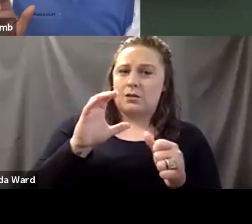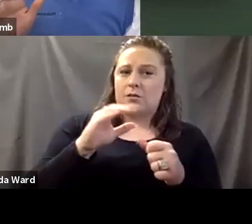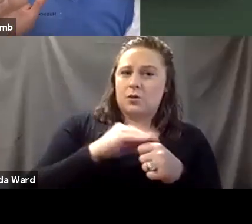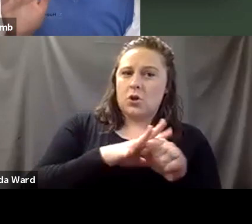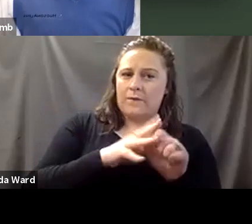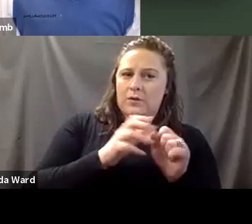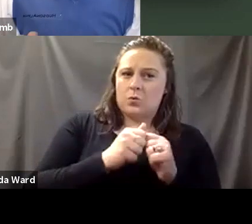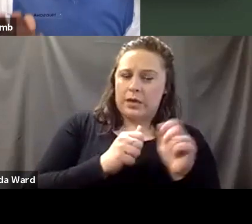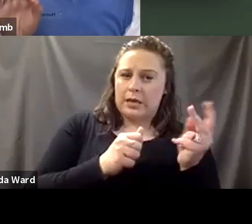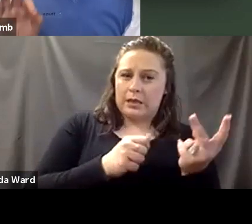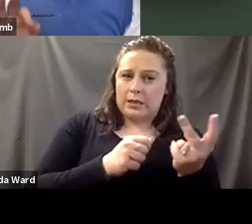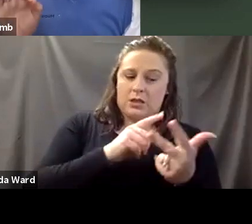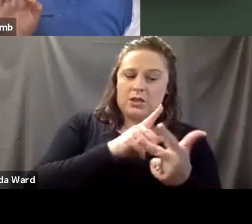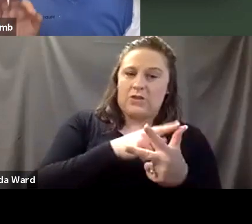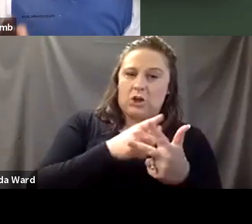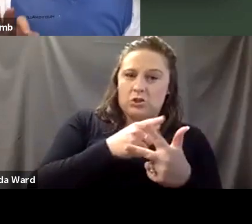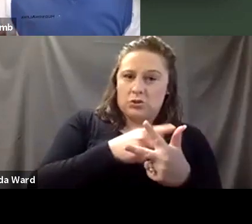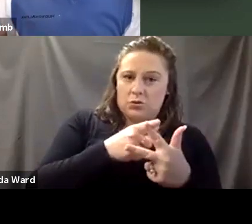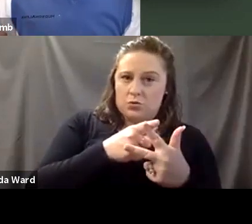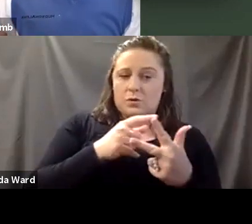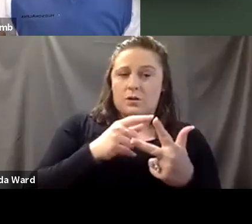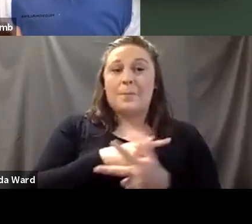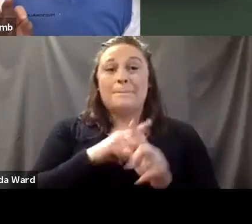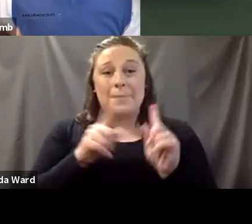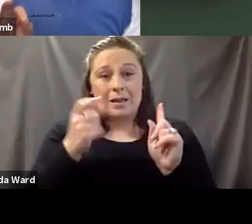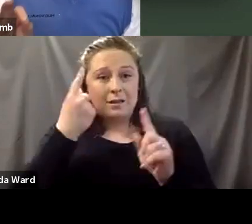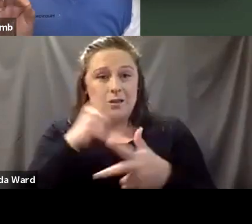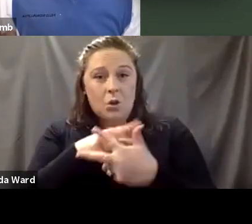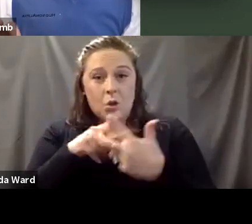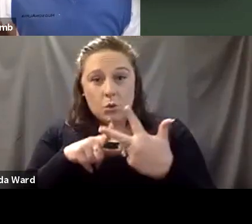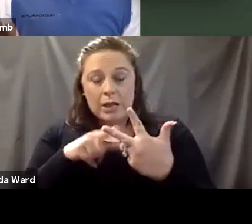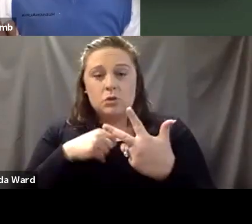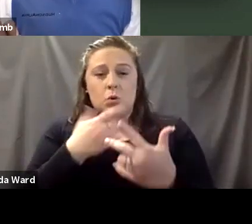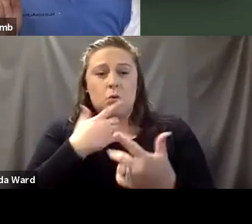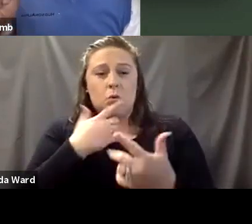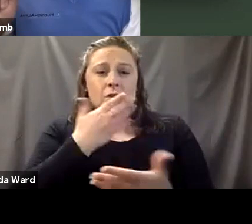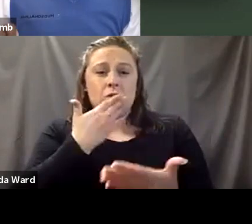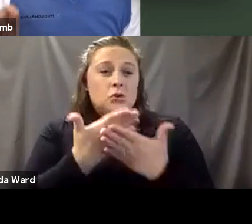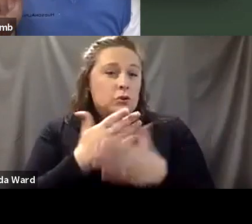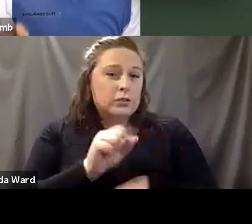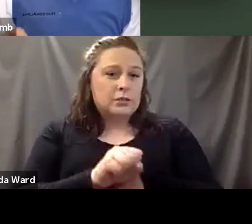Moderna. The bottom line, all 3 of these vaccines do a really good job